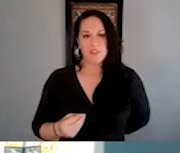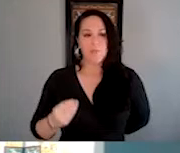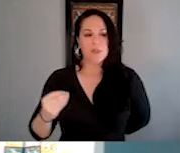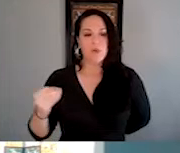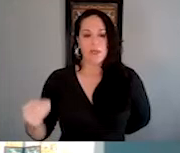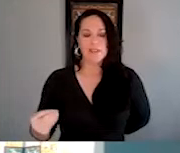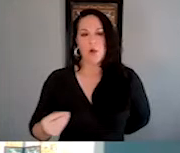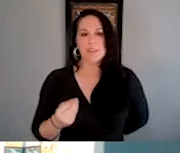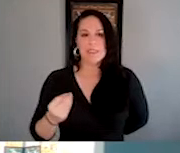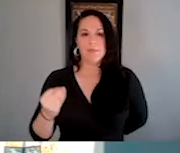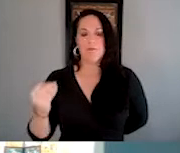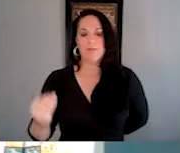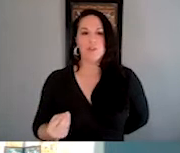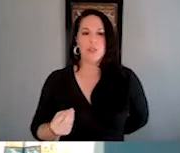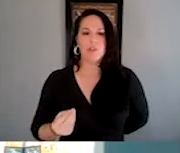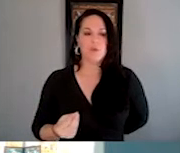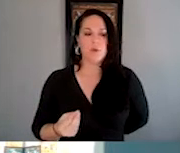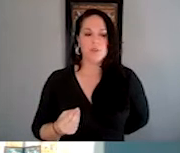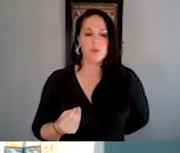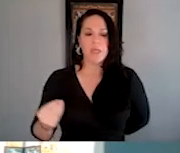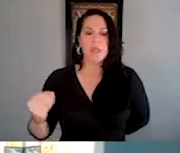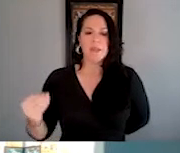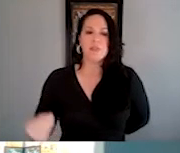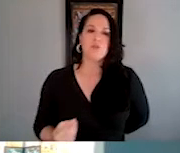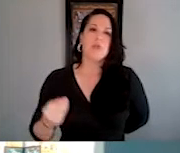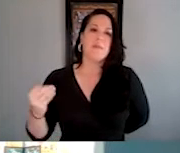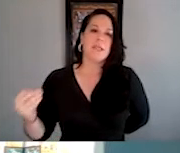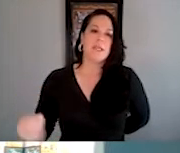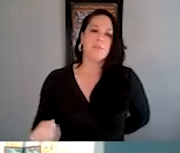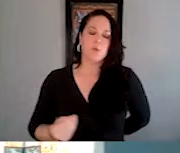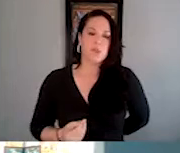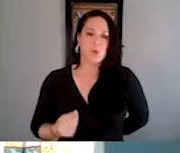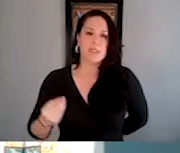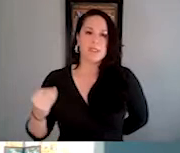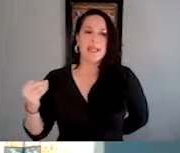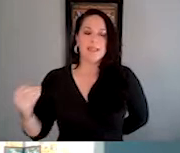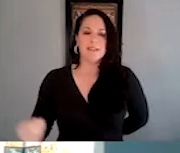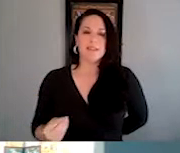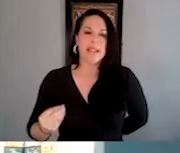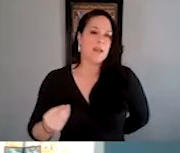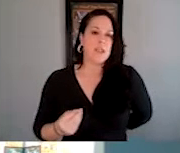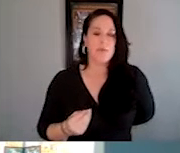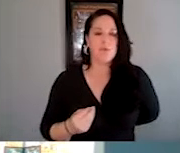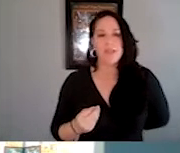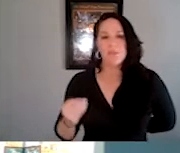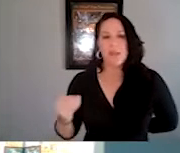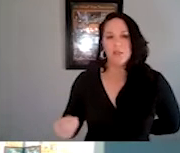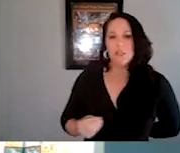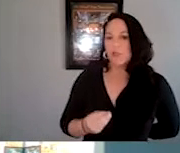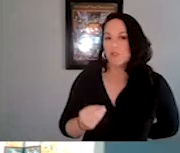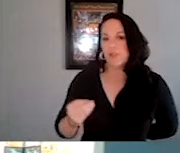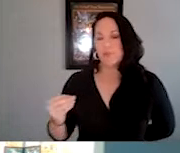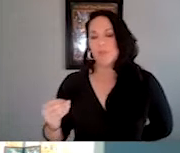a friendship. We don't want it to always seem like a very structured focus group. This is truly about getting people's stories and staying on top of trends